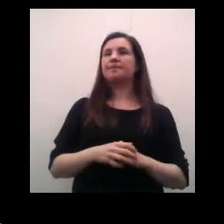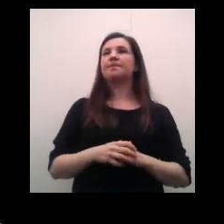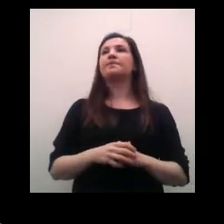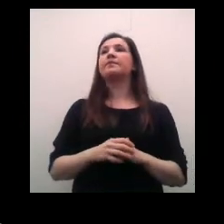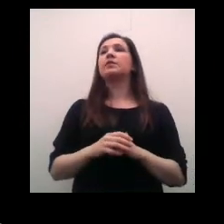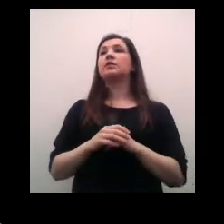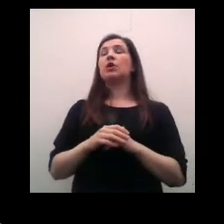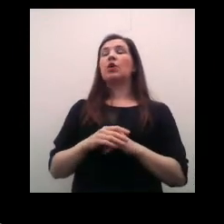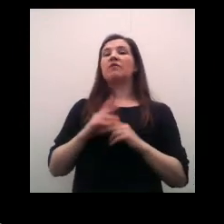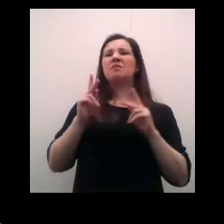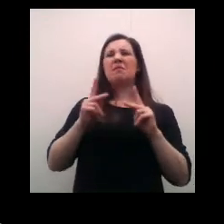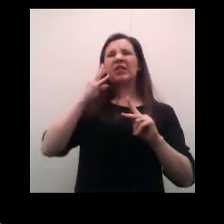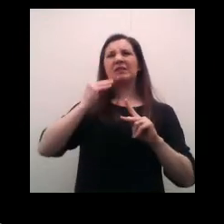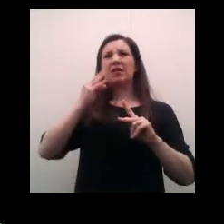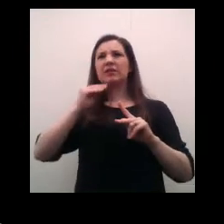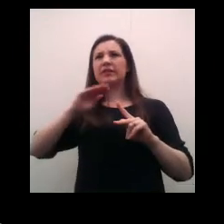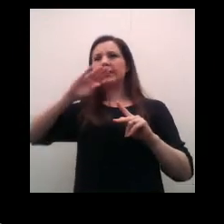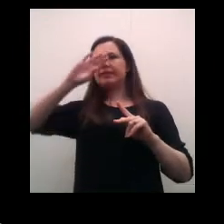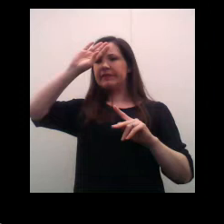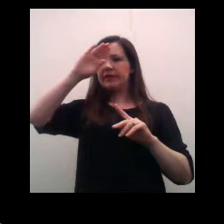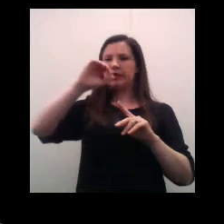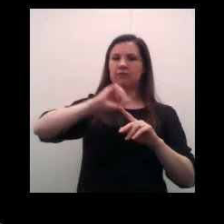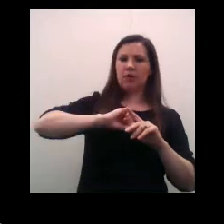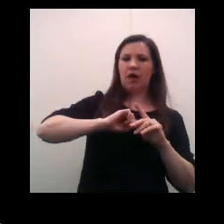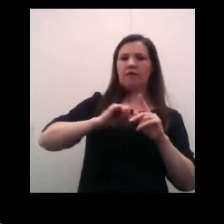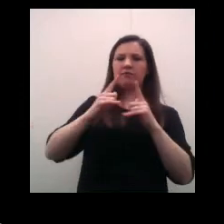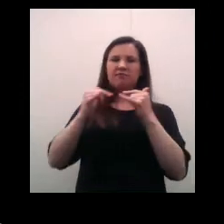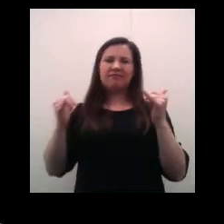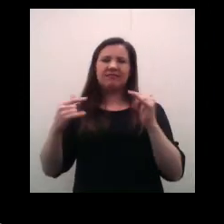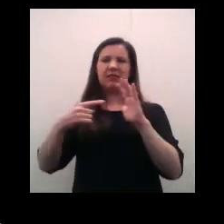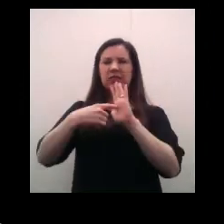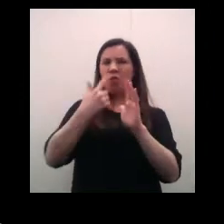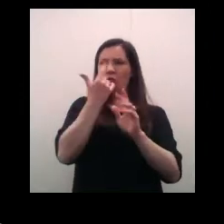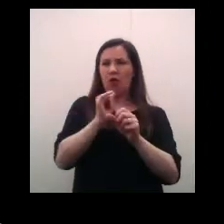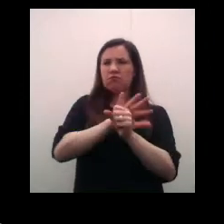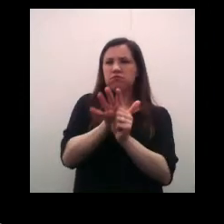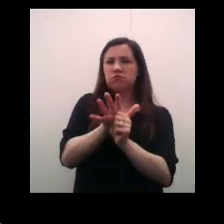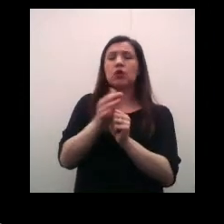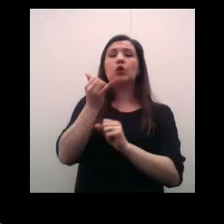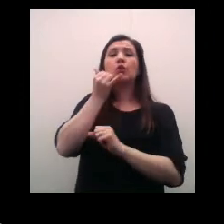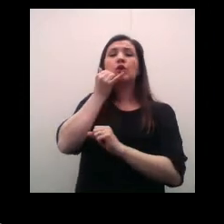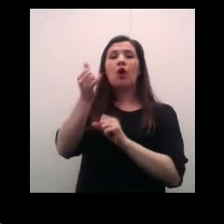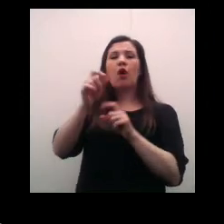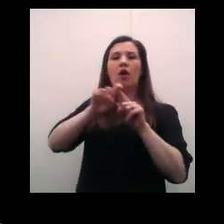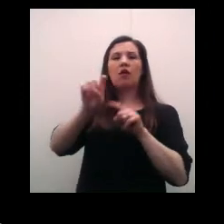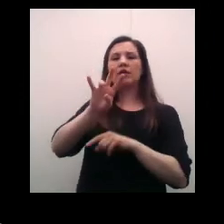have symptoms and they want to get tested, they can call